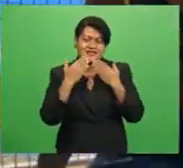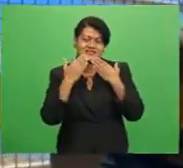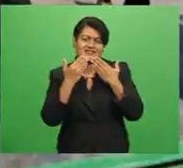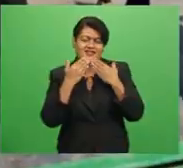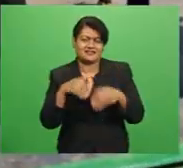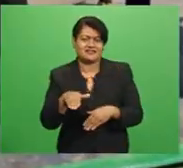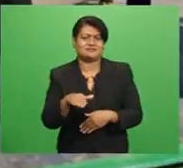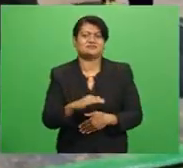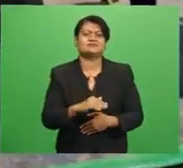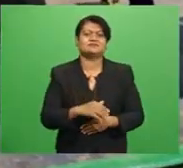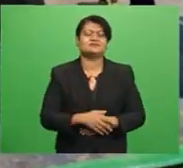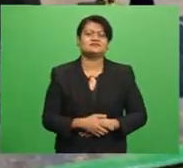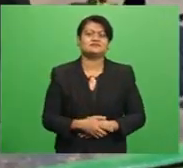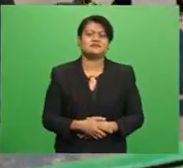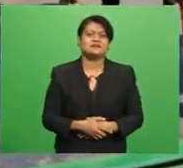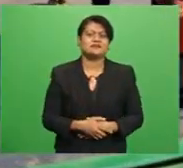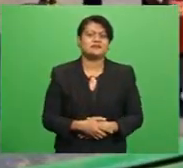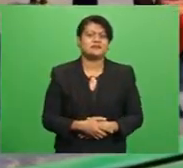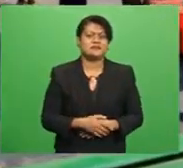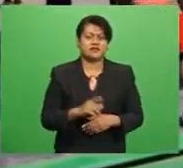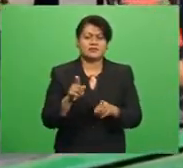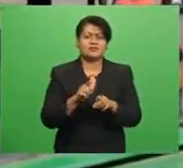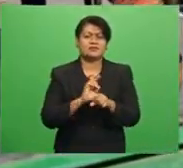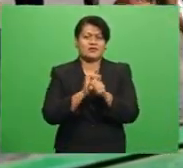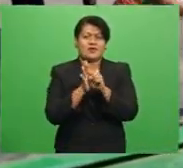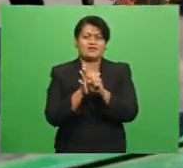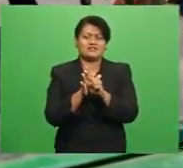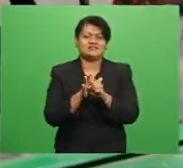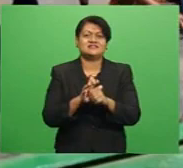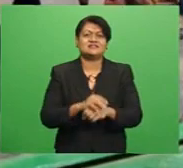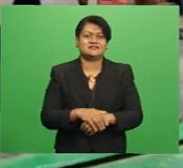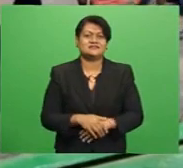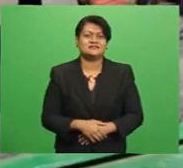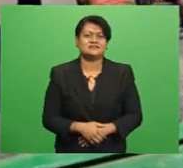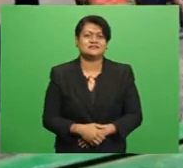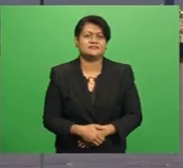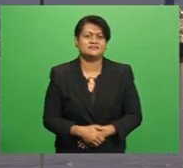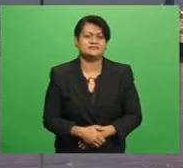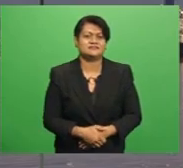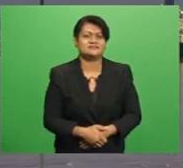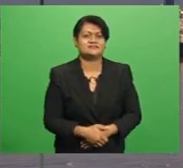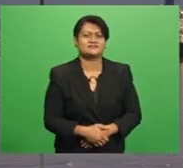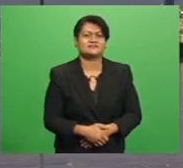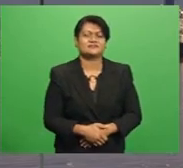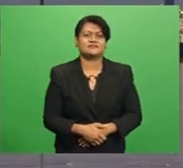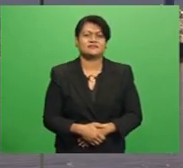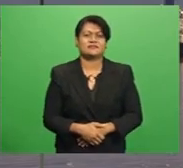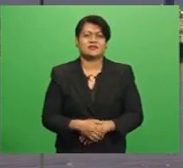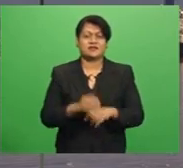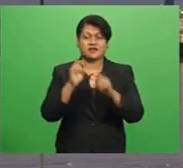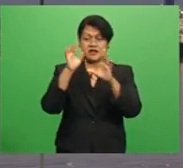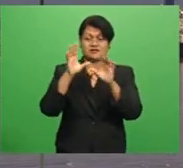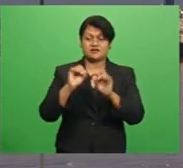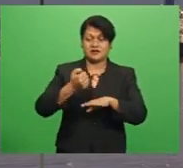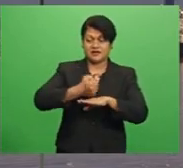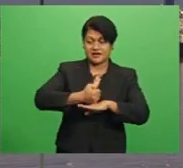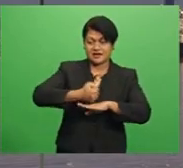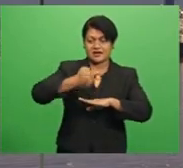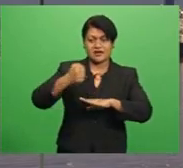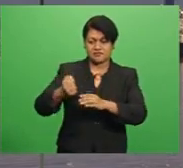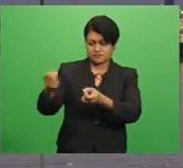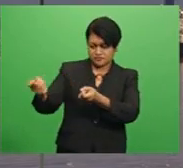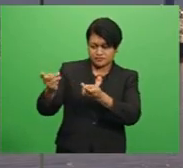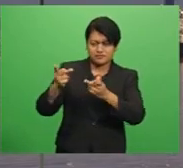last local case. Josiah Nanunga, FBC News. The Australian government has provided more